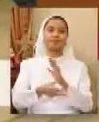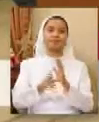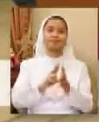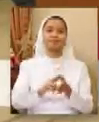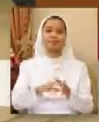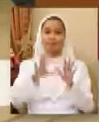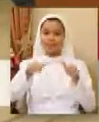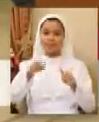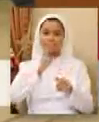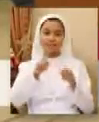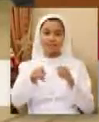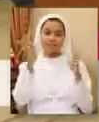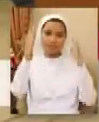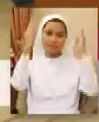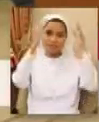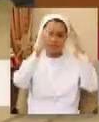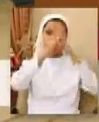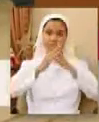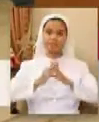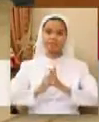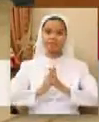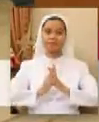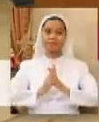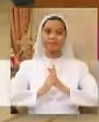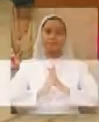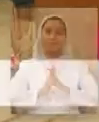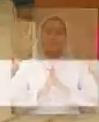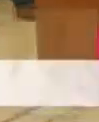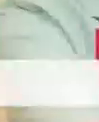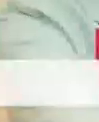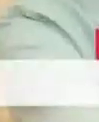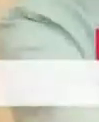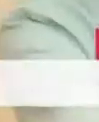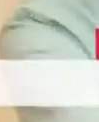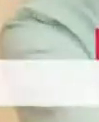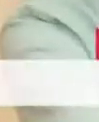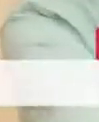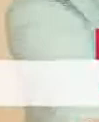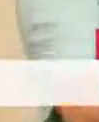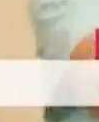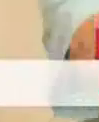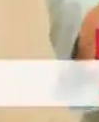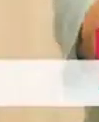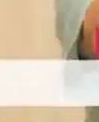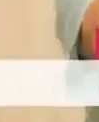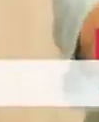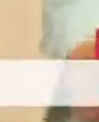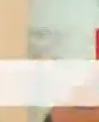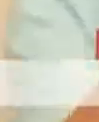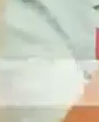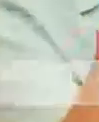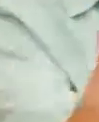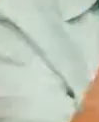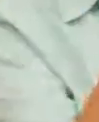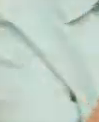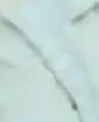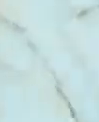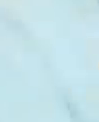programa. Kumusta po, Bishop? Ipagkwentuhan ka na. Kumusta po,